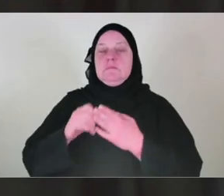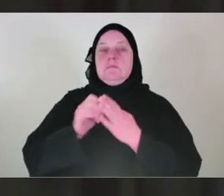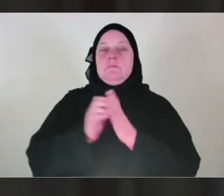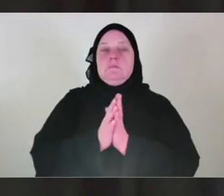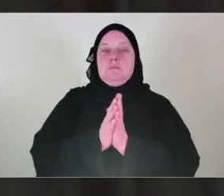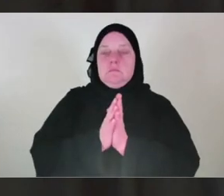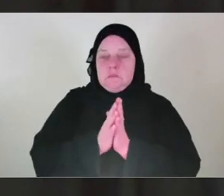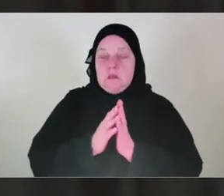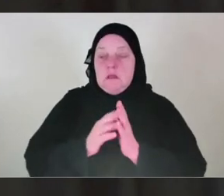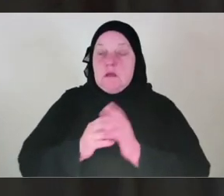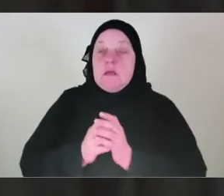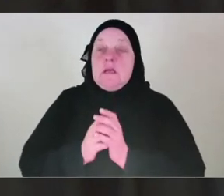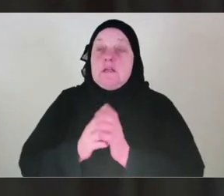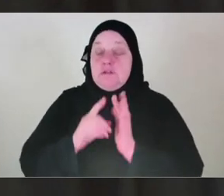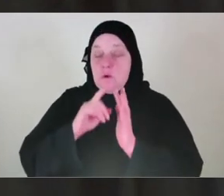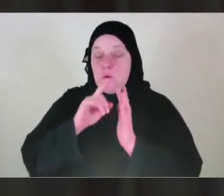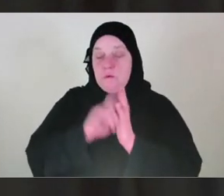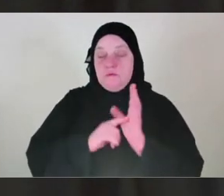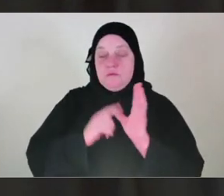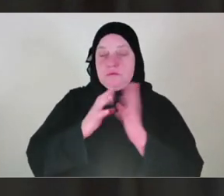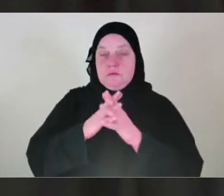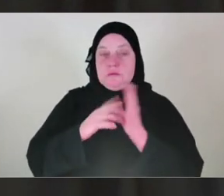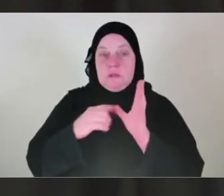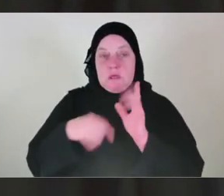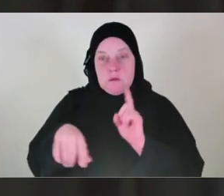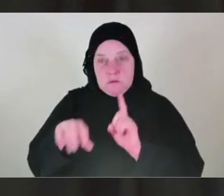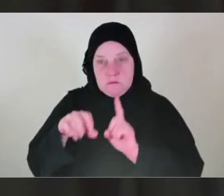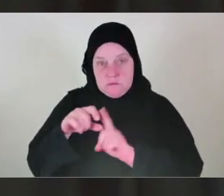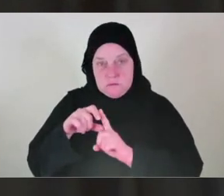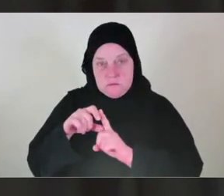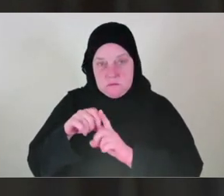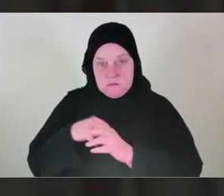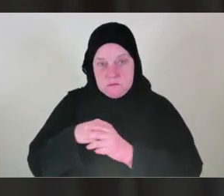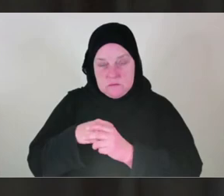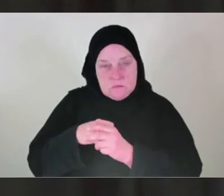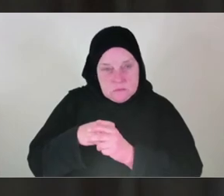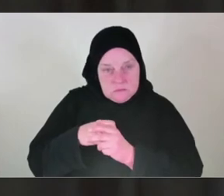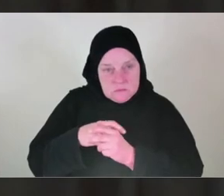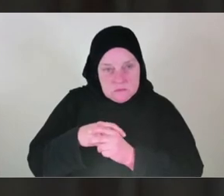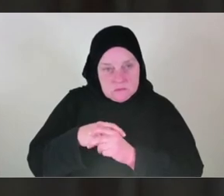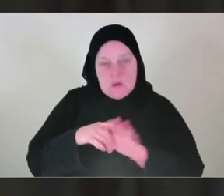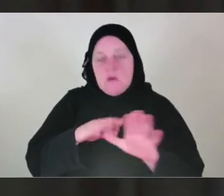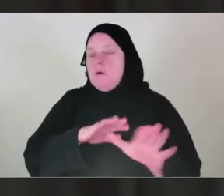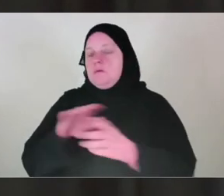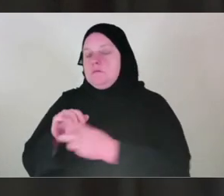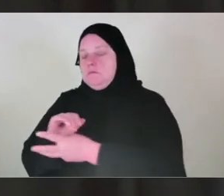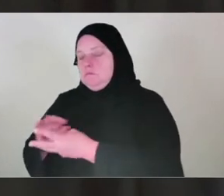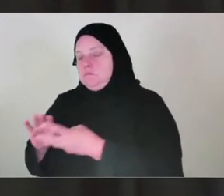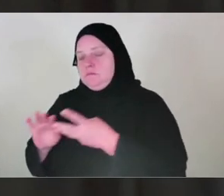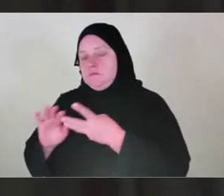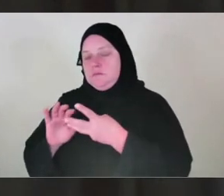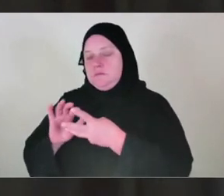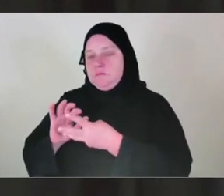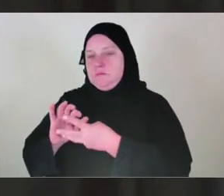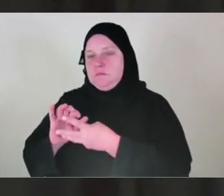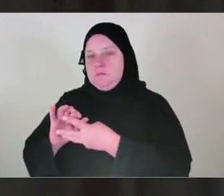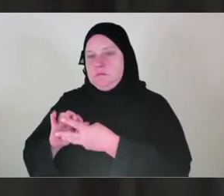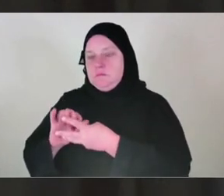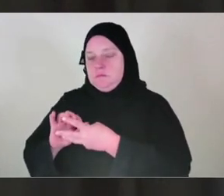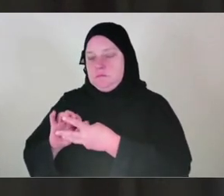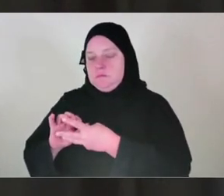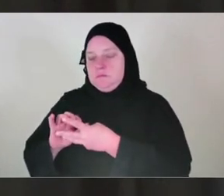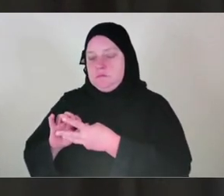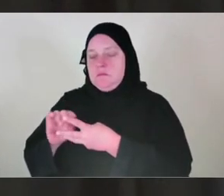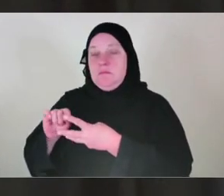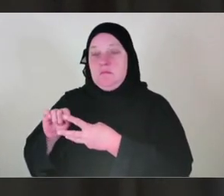He remained there. No one found him and he died in that state. Unable to call for anyone,